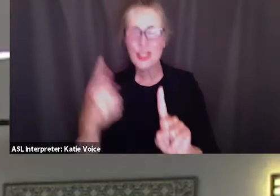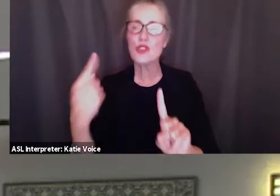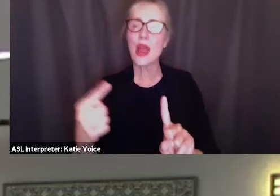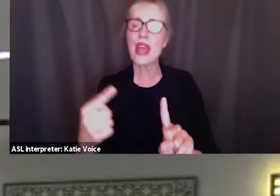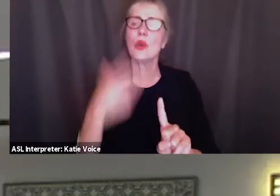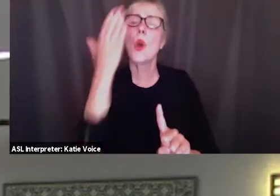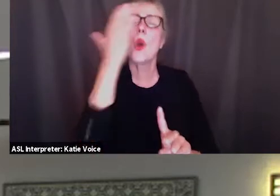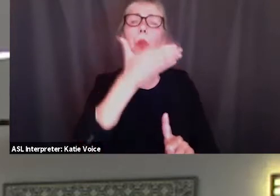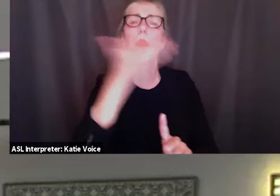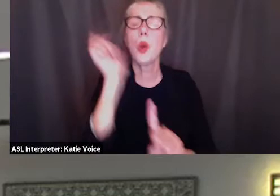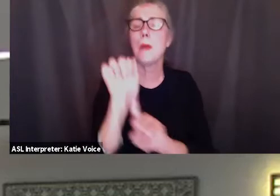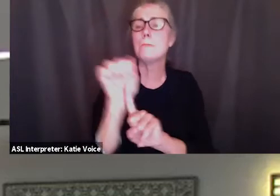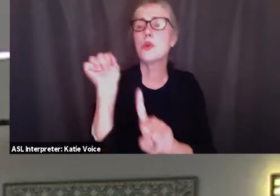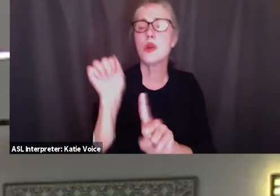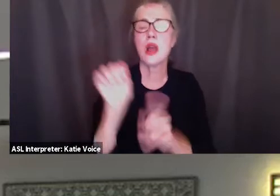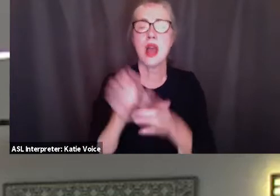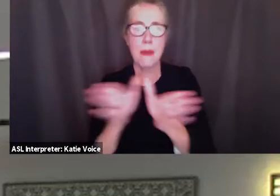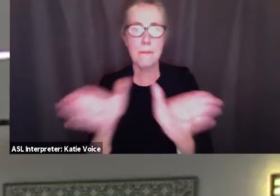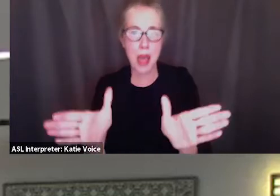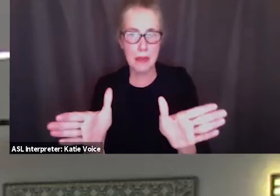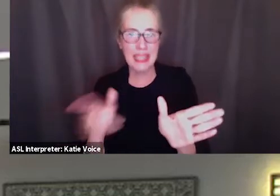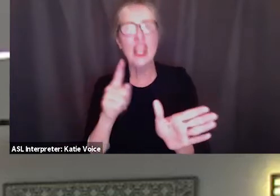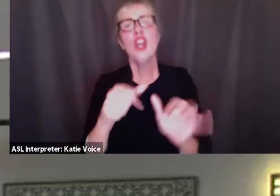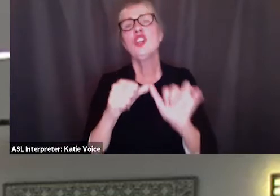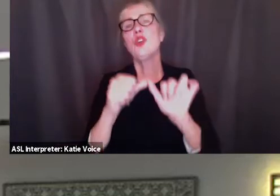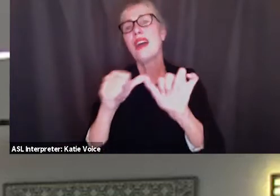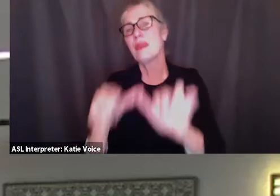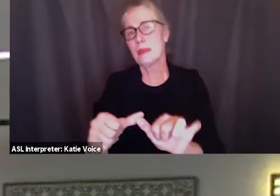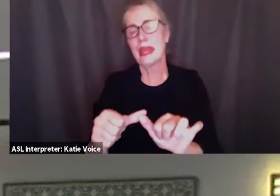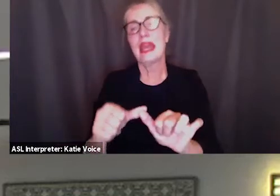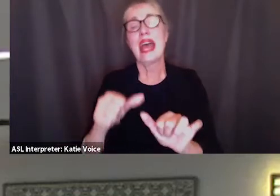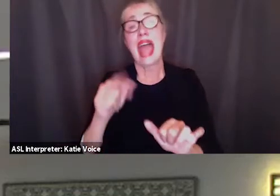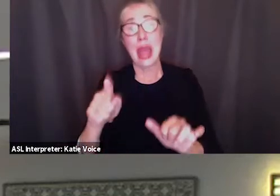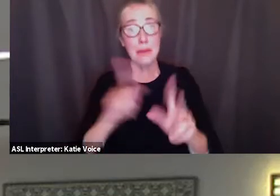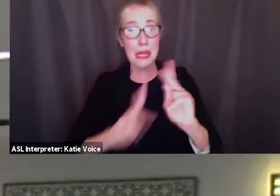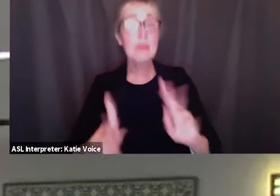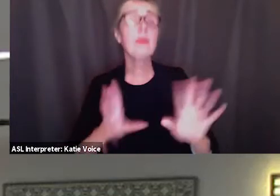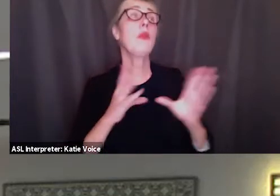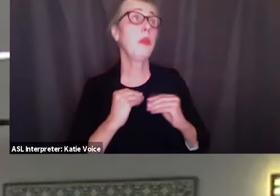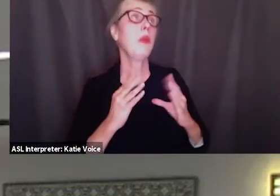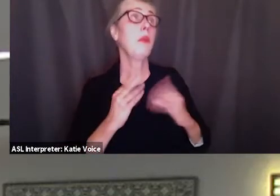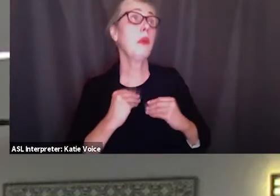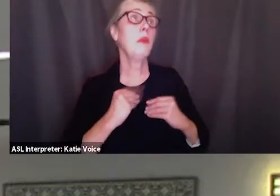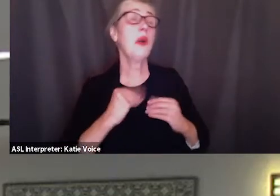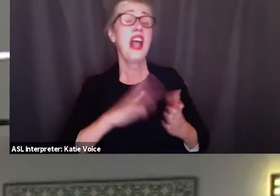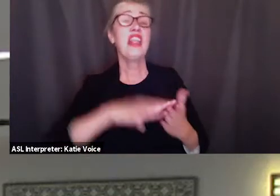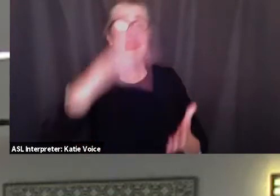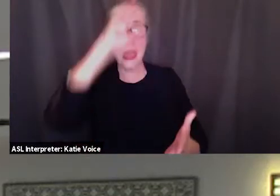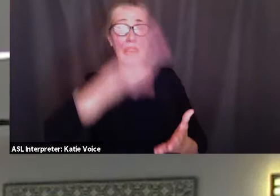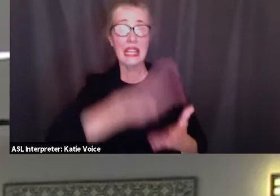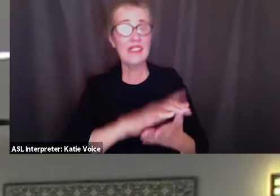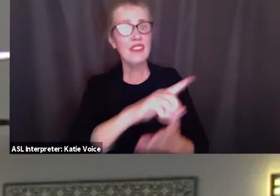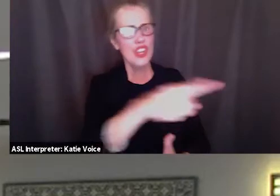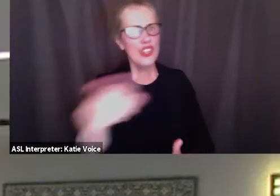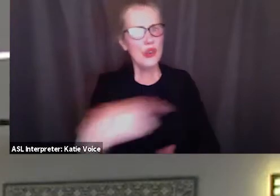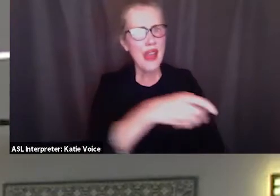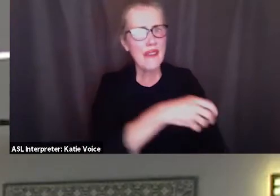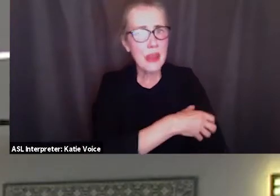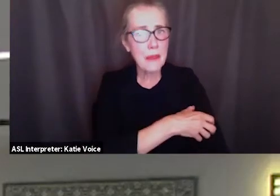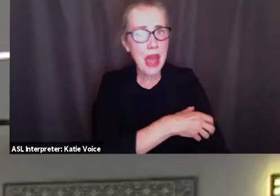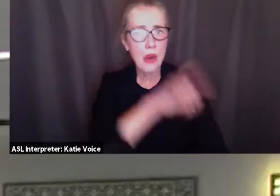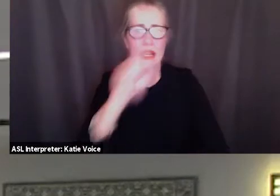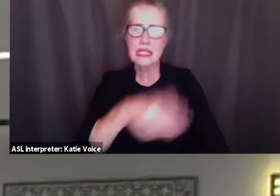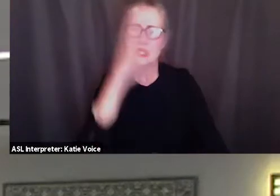And as long as you can hold that perception, they take it in and they believe it, then you've got the power. And that needs to